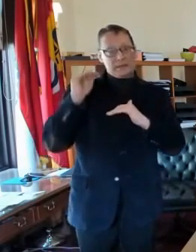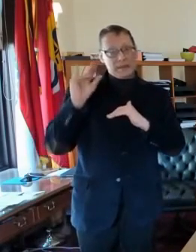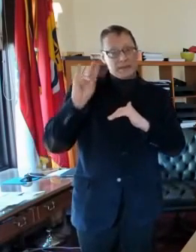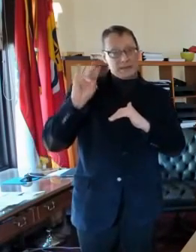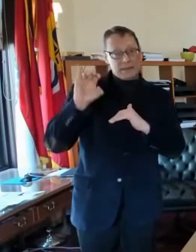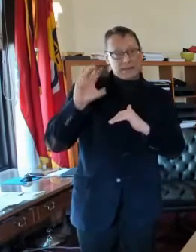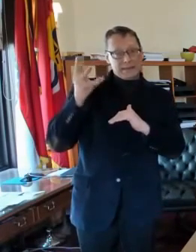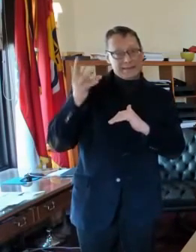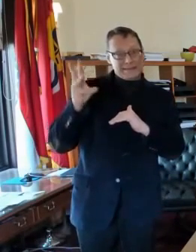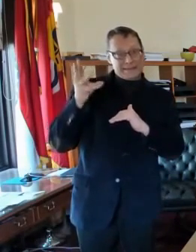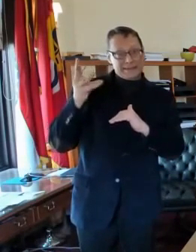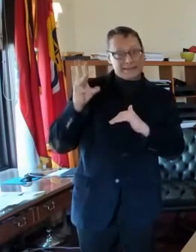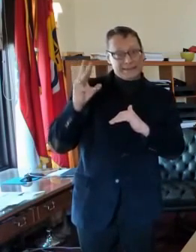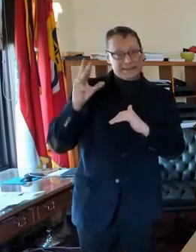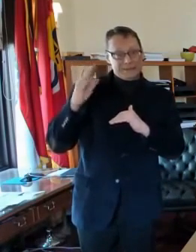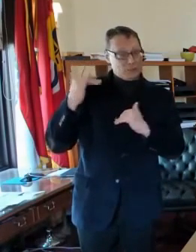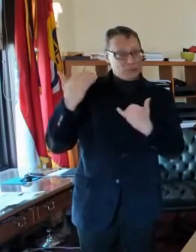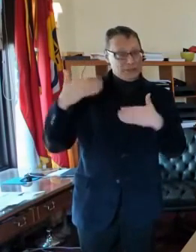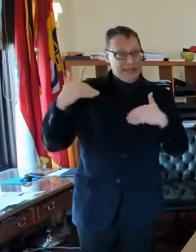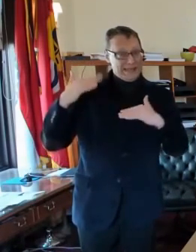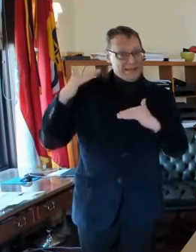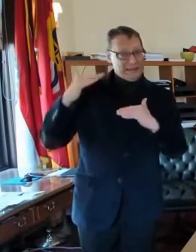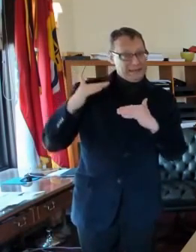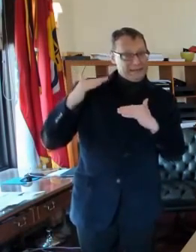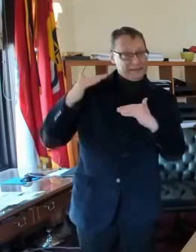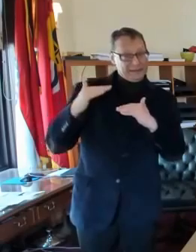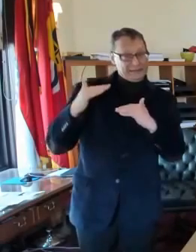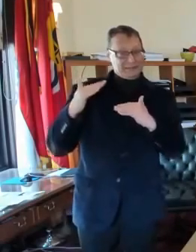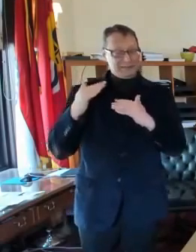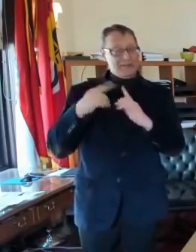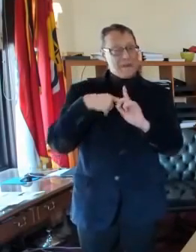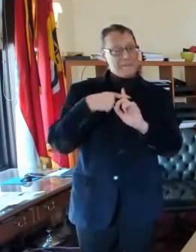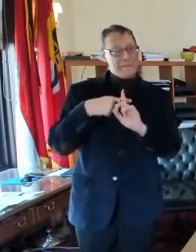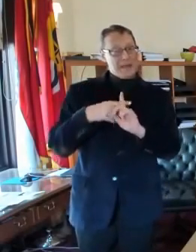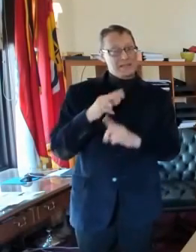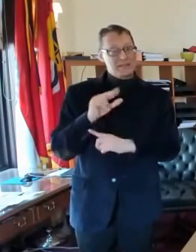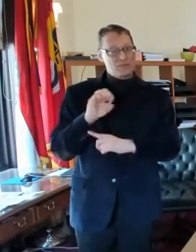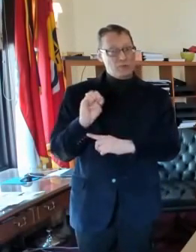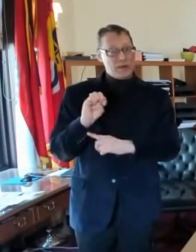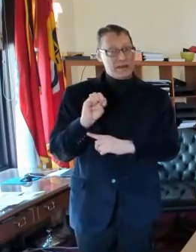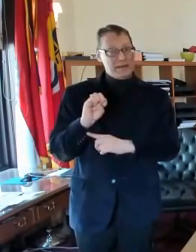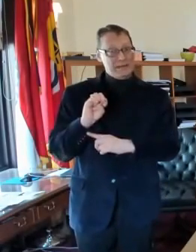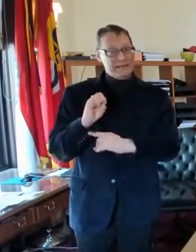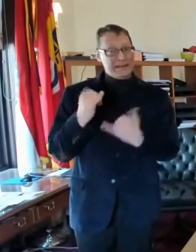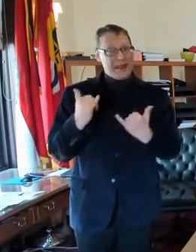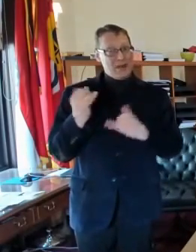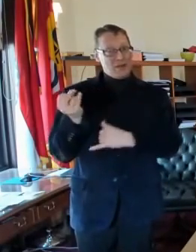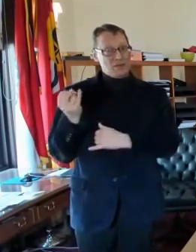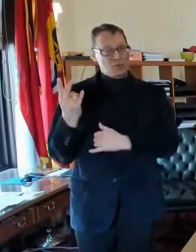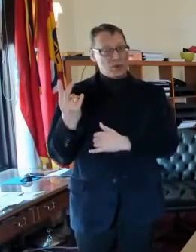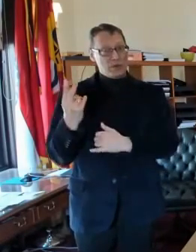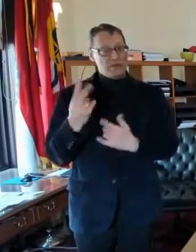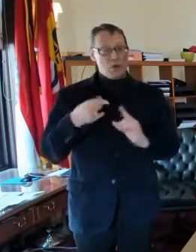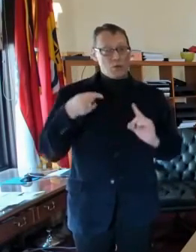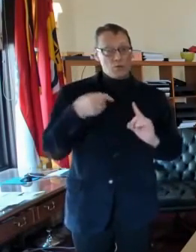716. And we wanted to see a positivity rate of less than 5%. So